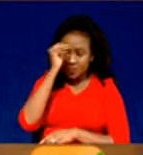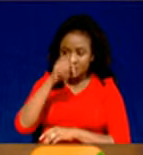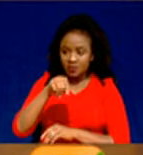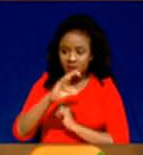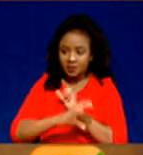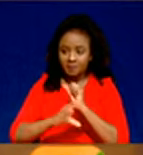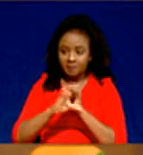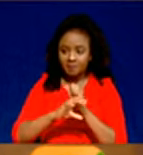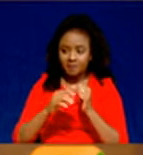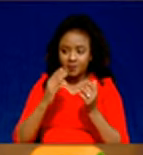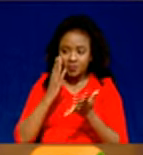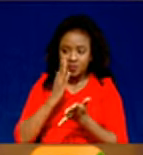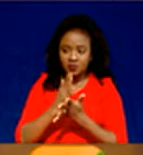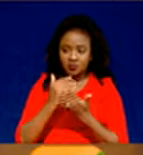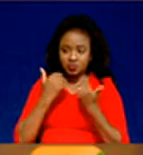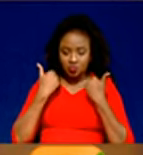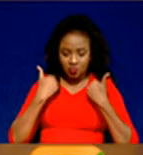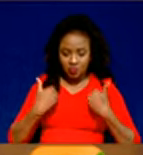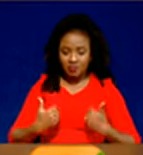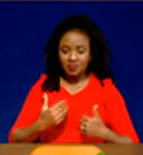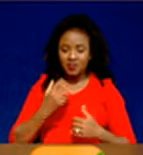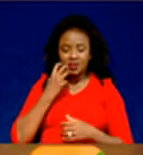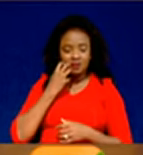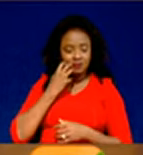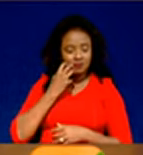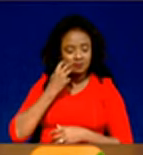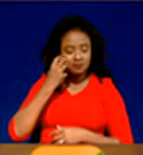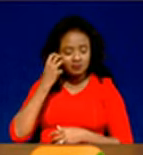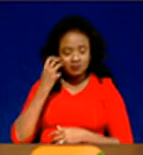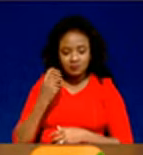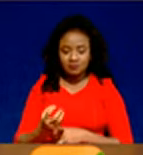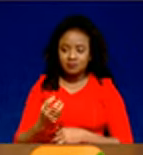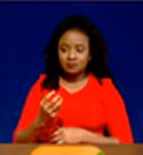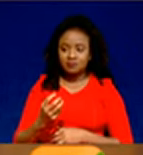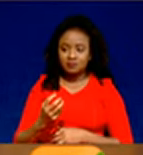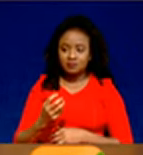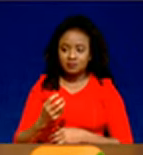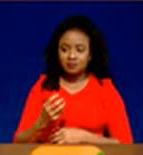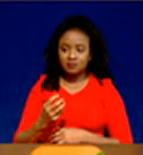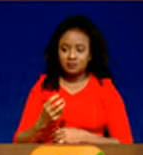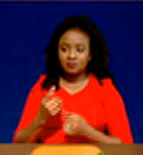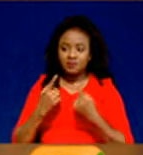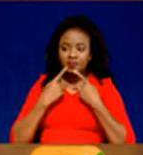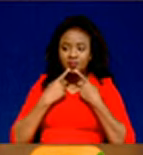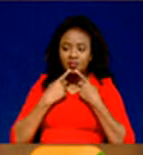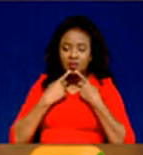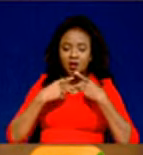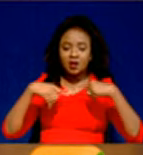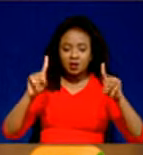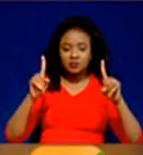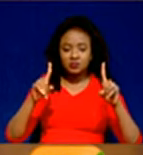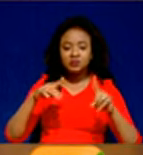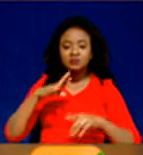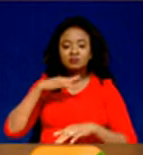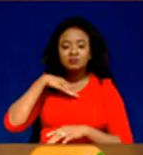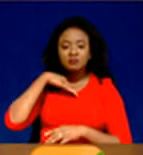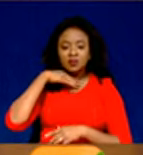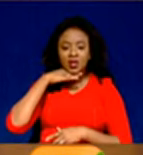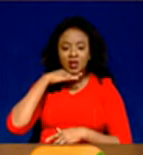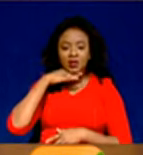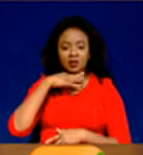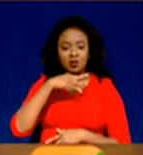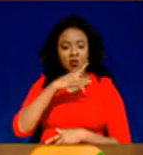I am deeply saddened to announce the passing on of General